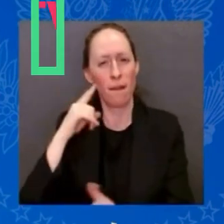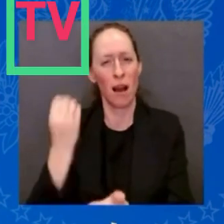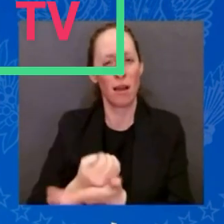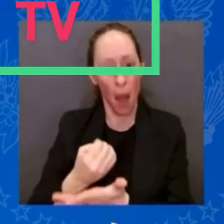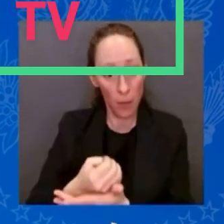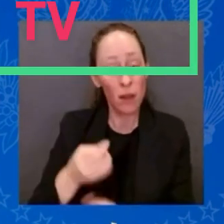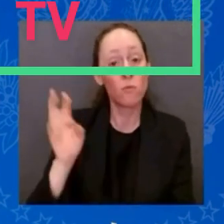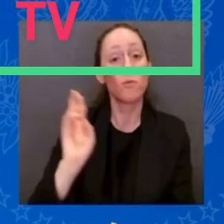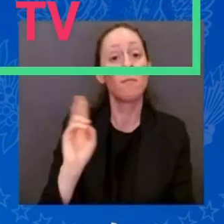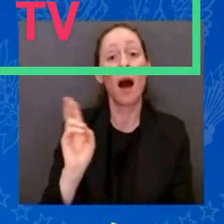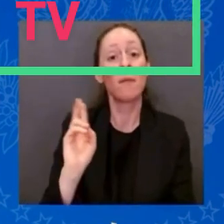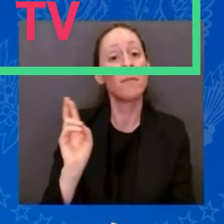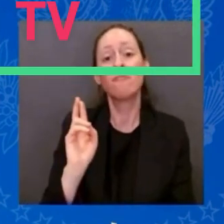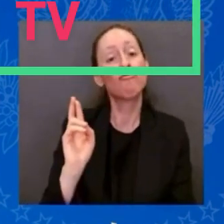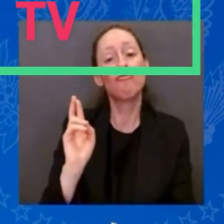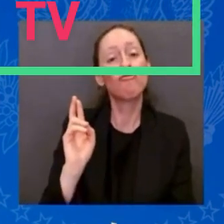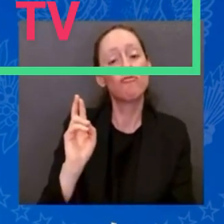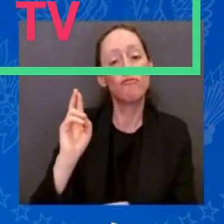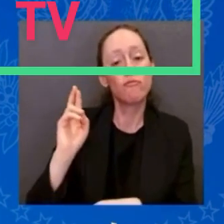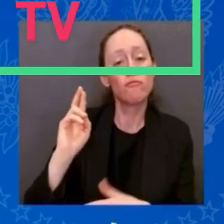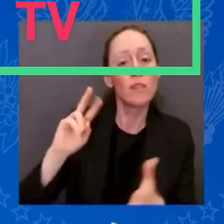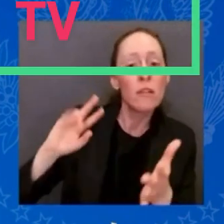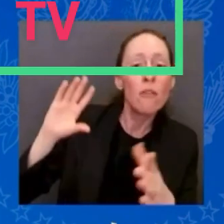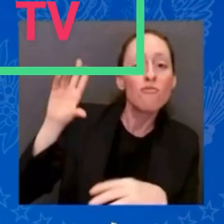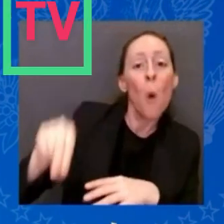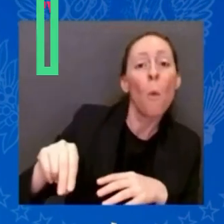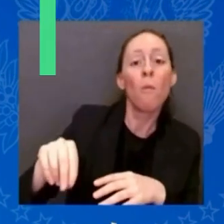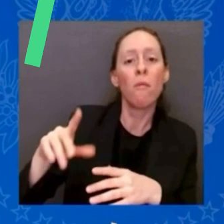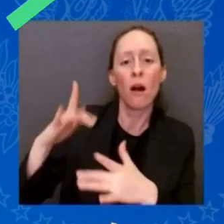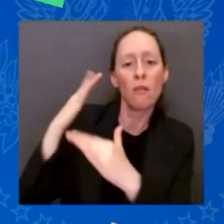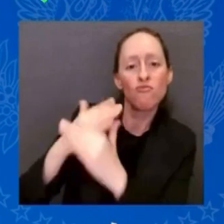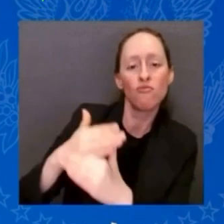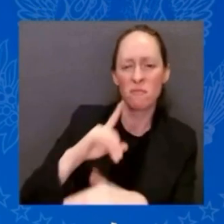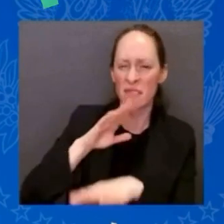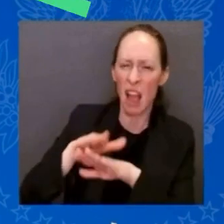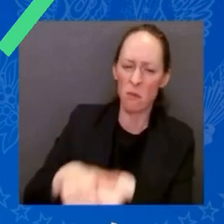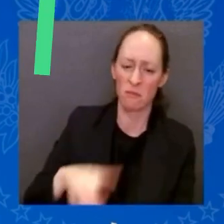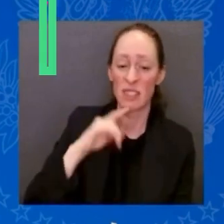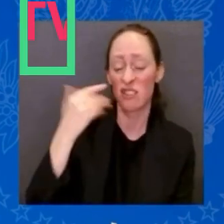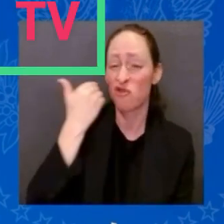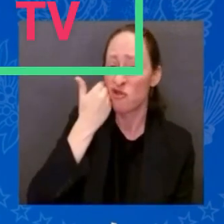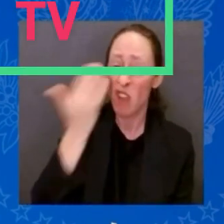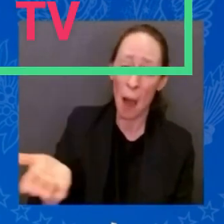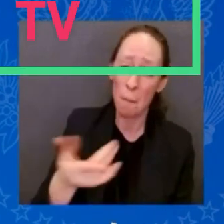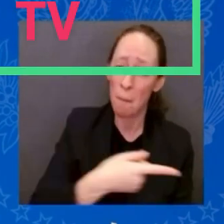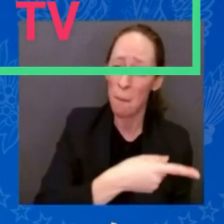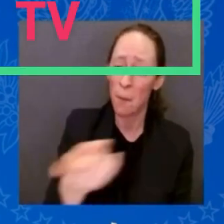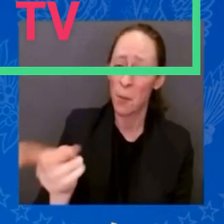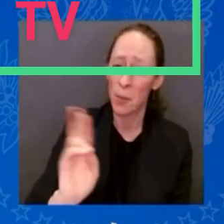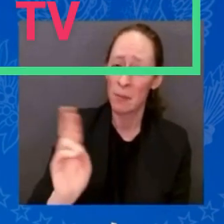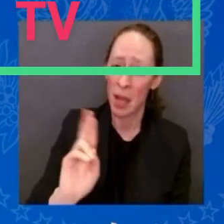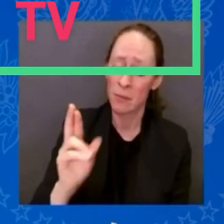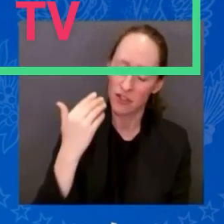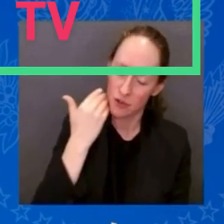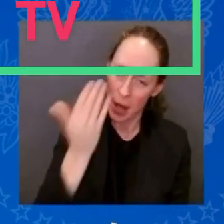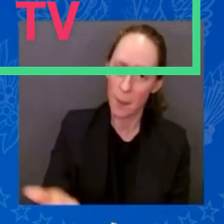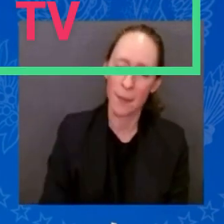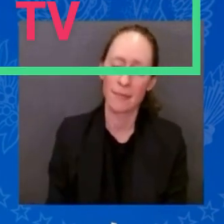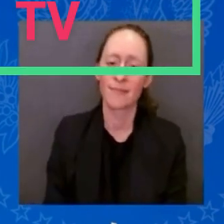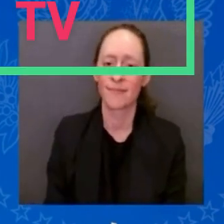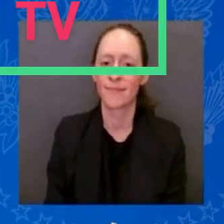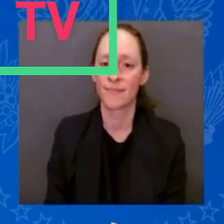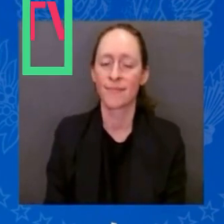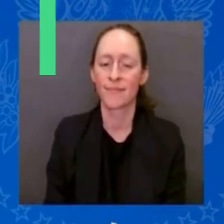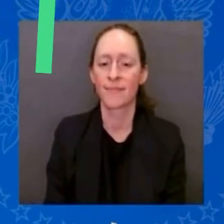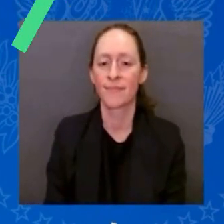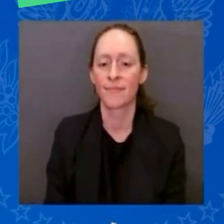addition to the hypocrisy, some of these Republican Congress are shamelessly pushing to advance a bill in the coming weeks that gives hundreds of billions